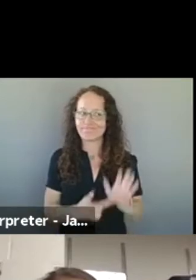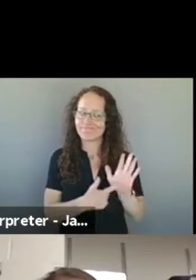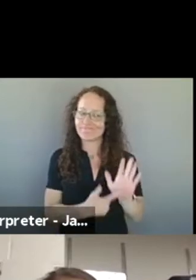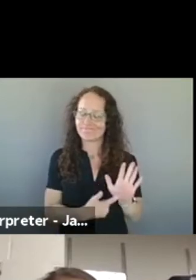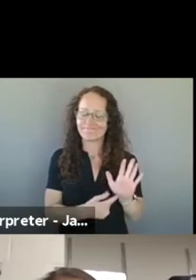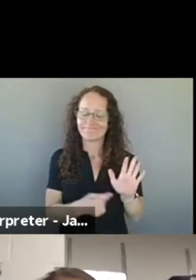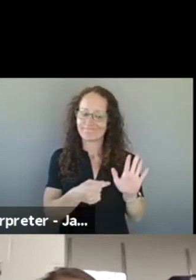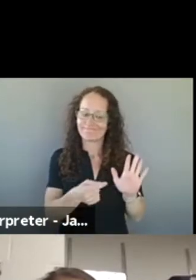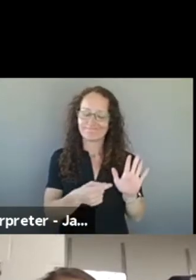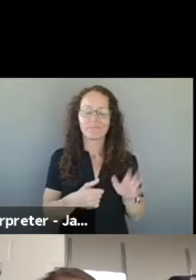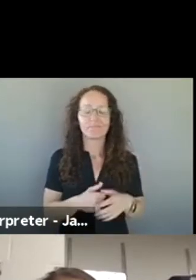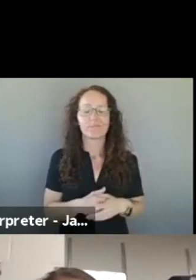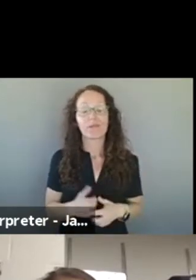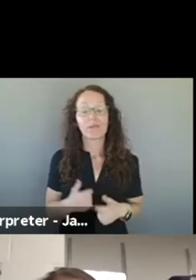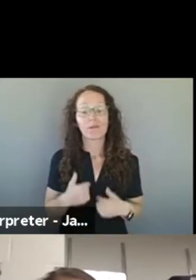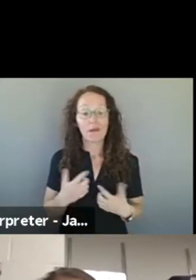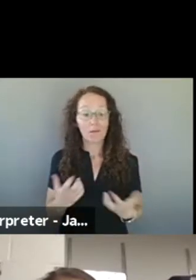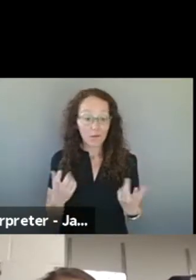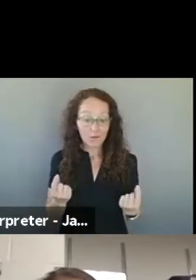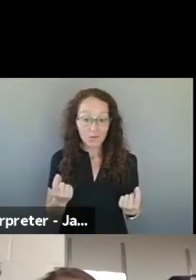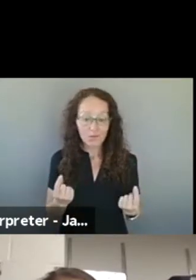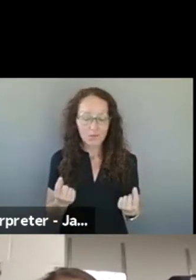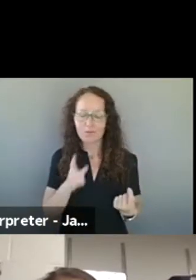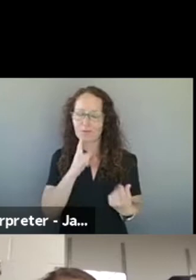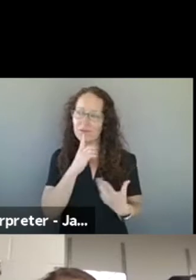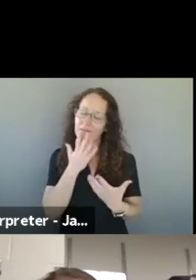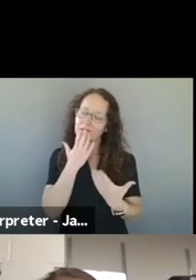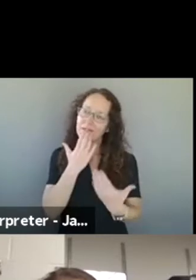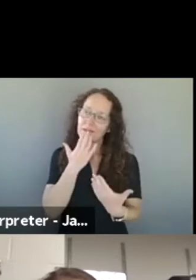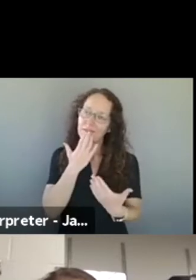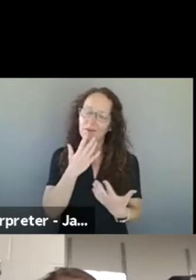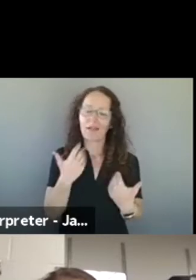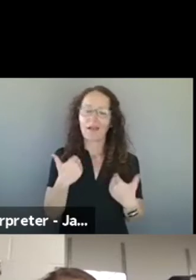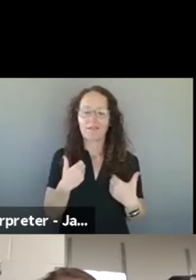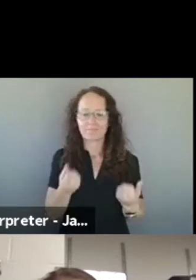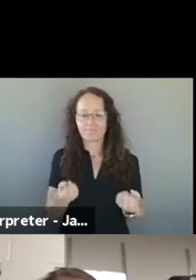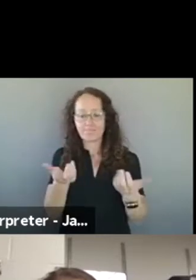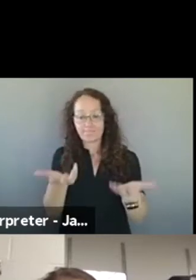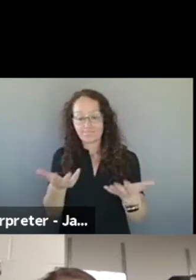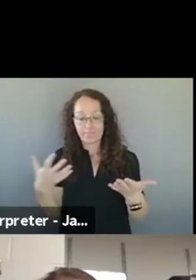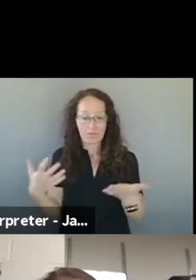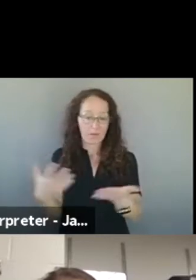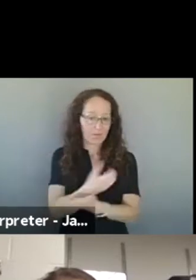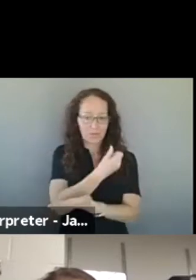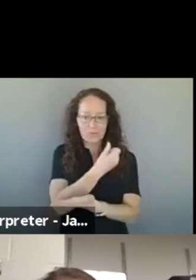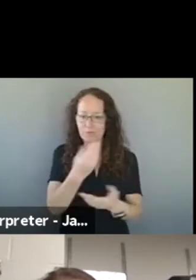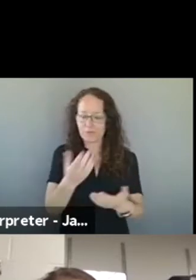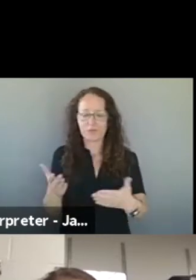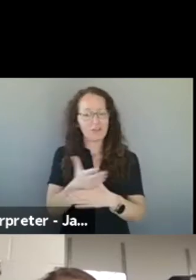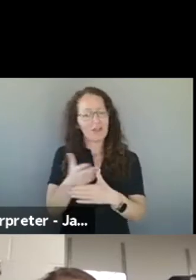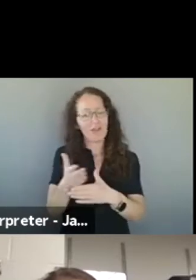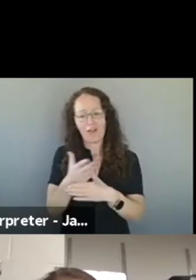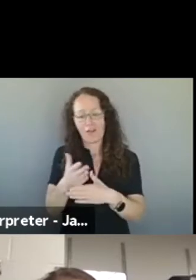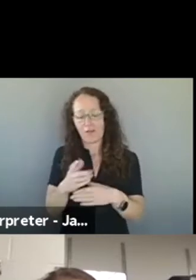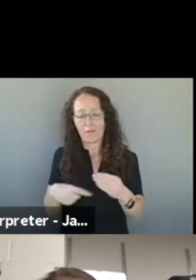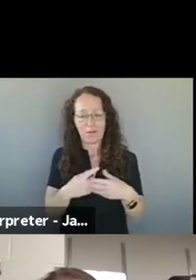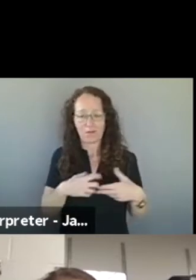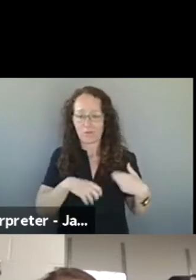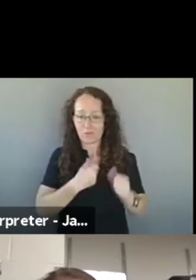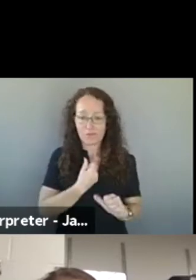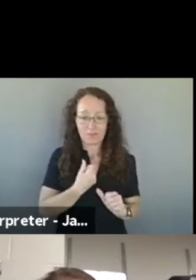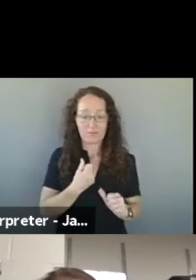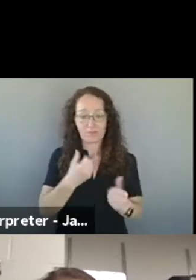grateful for, is this opportunity to share about grief so openly because we all experience